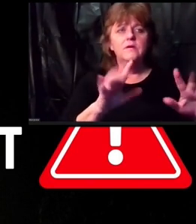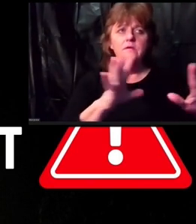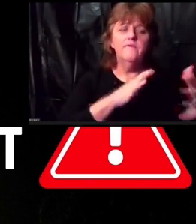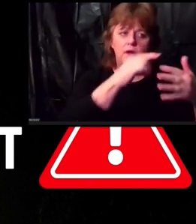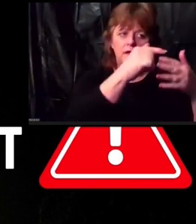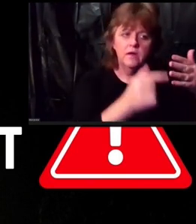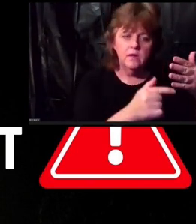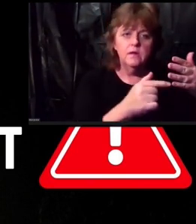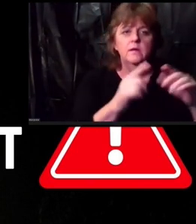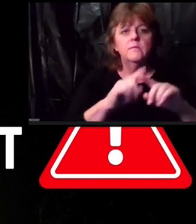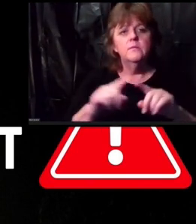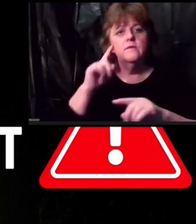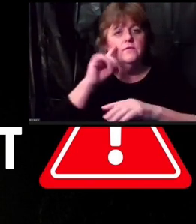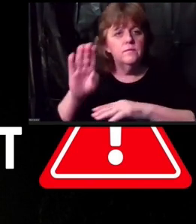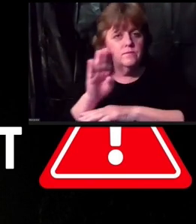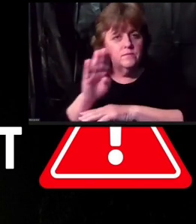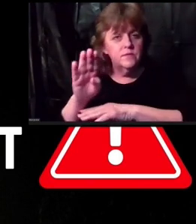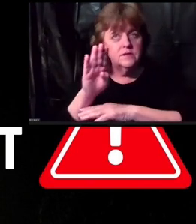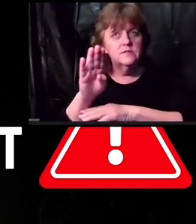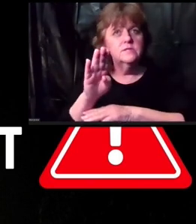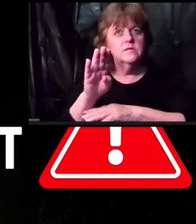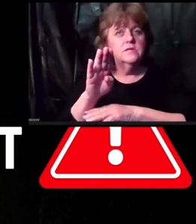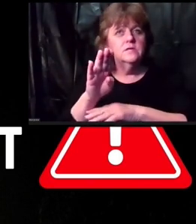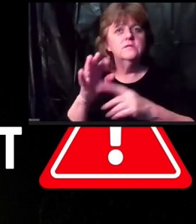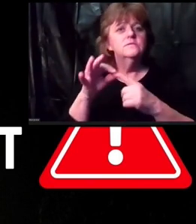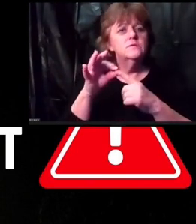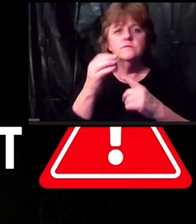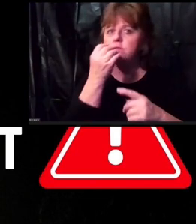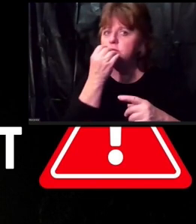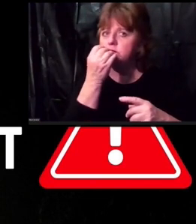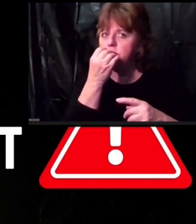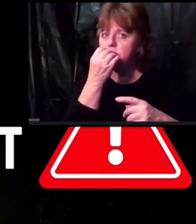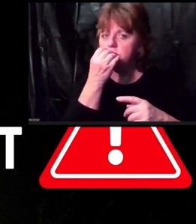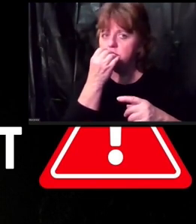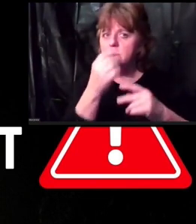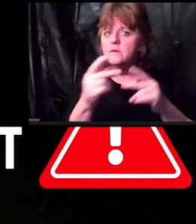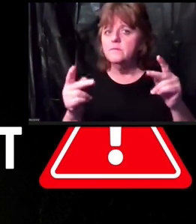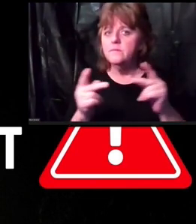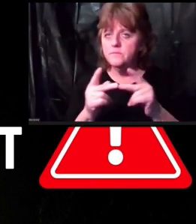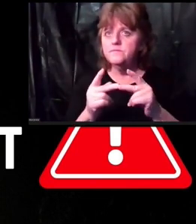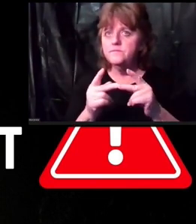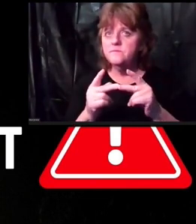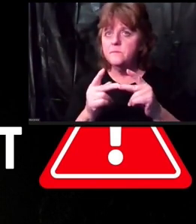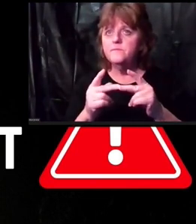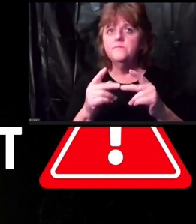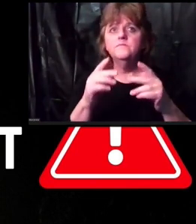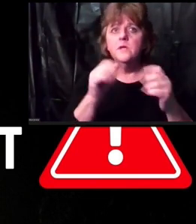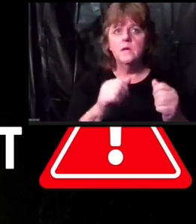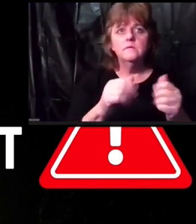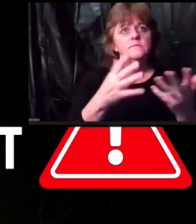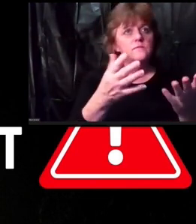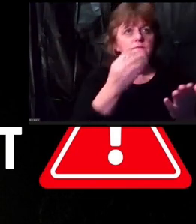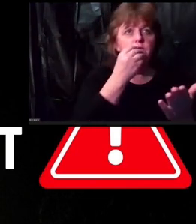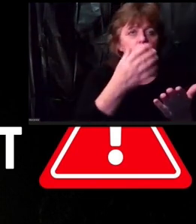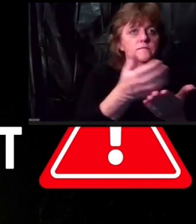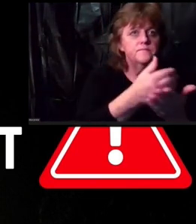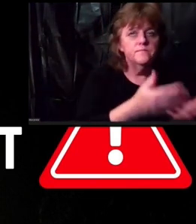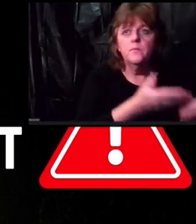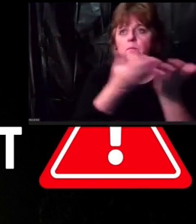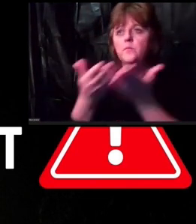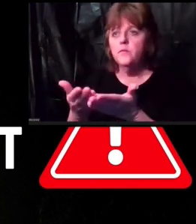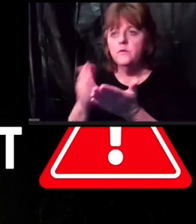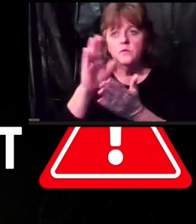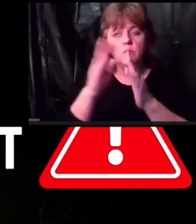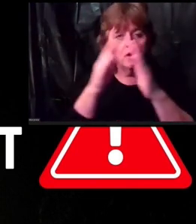for businesses are still able, particularly food establishments, they're able to deliver meals